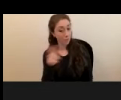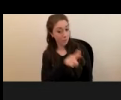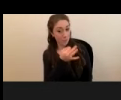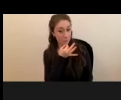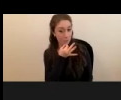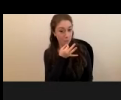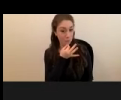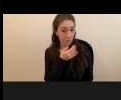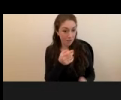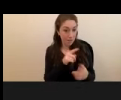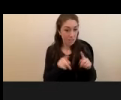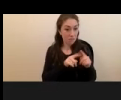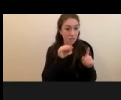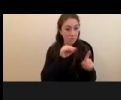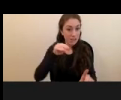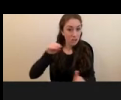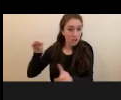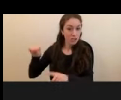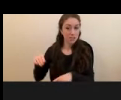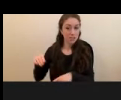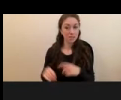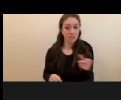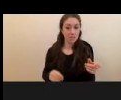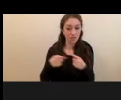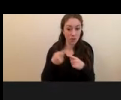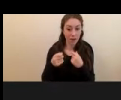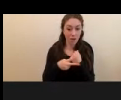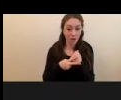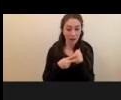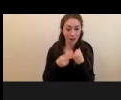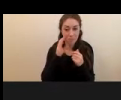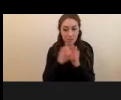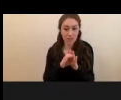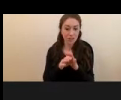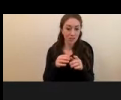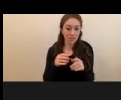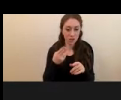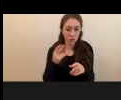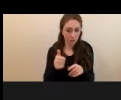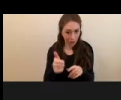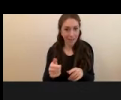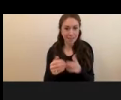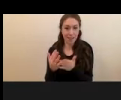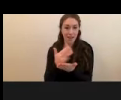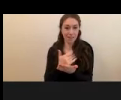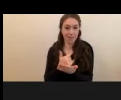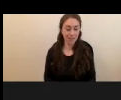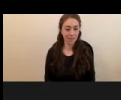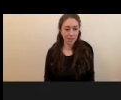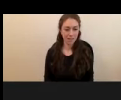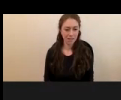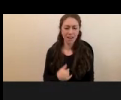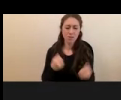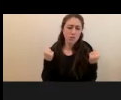mean, these are some shots from the archive of footage that Hubert has collected. There were hundreds of tapes.